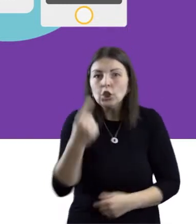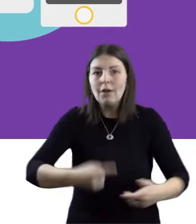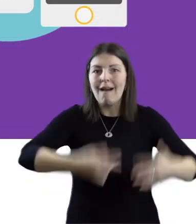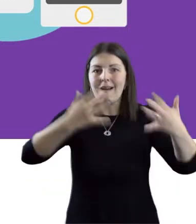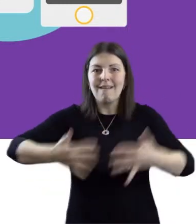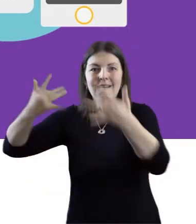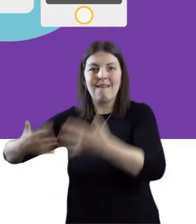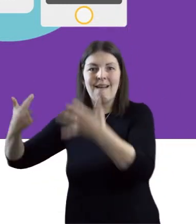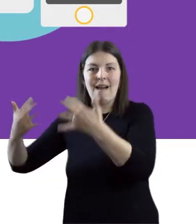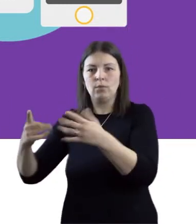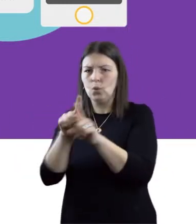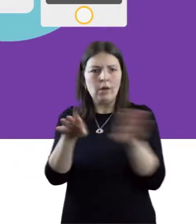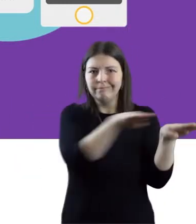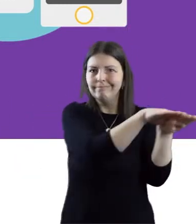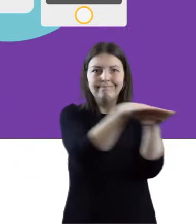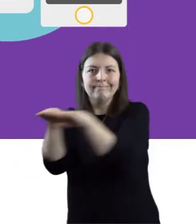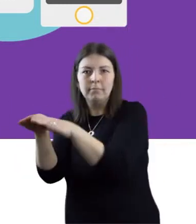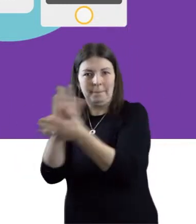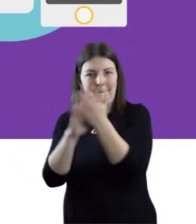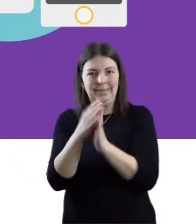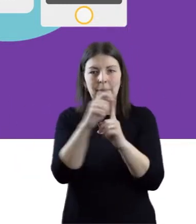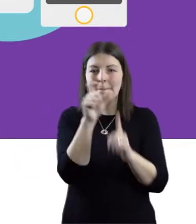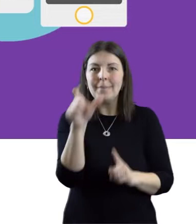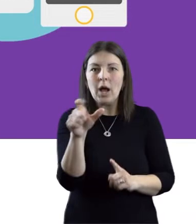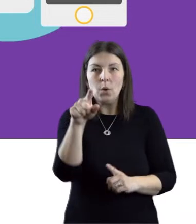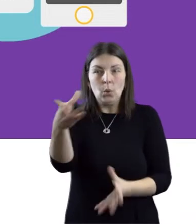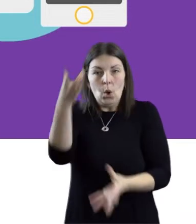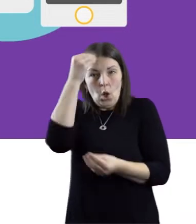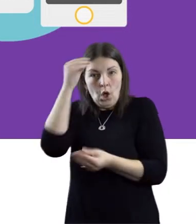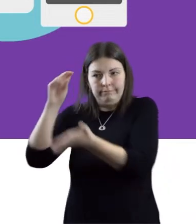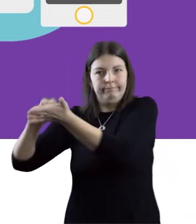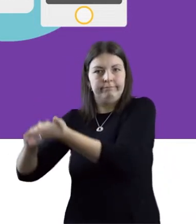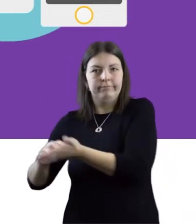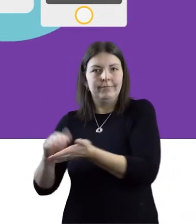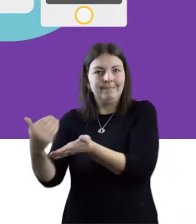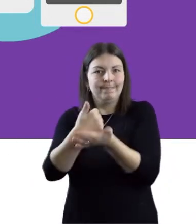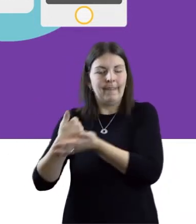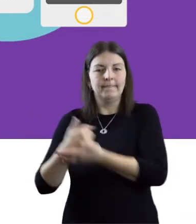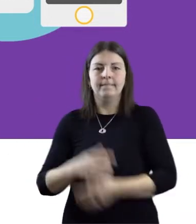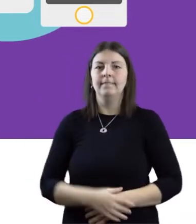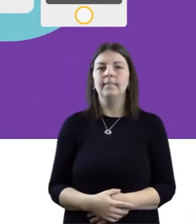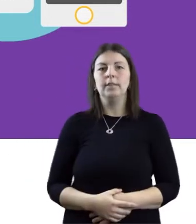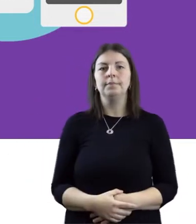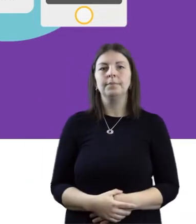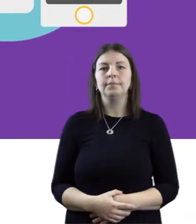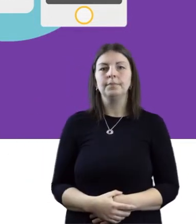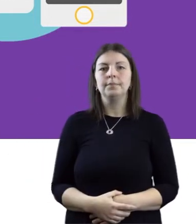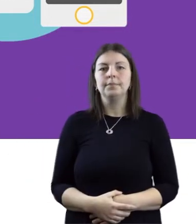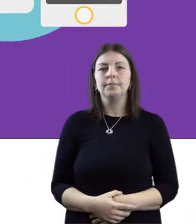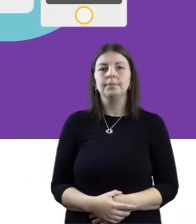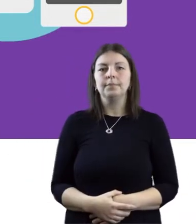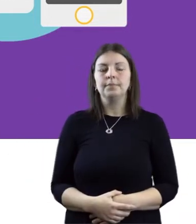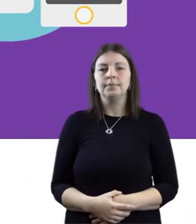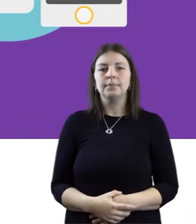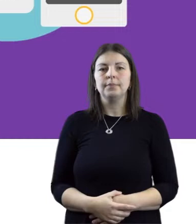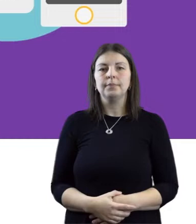Password recovery questions should not be easily guessed, and should not be information that you share publicly. Another way of protecting your online accounts is